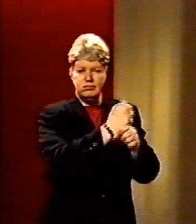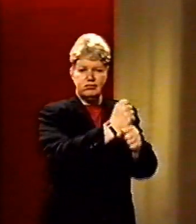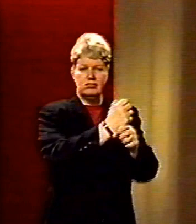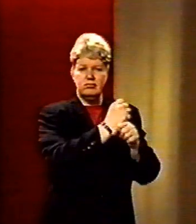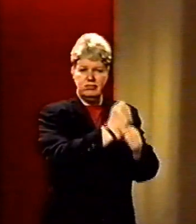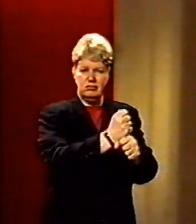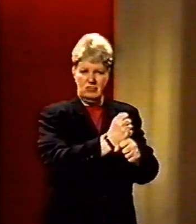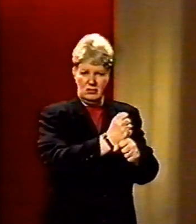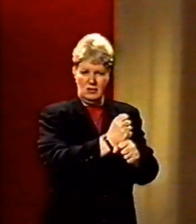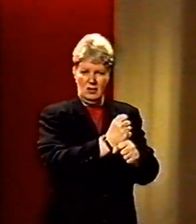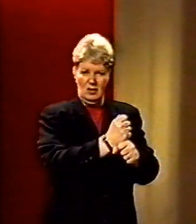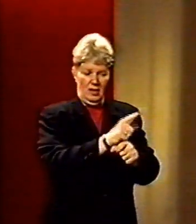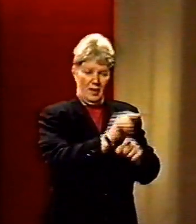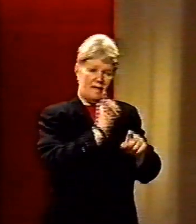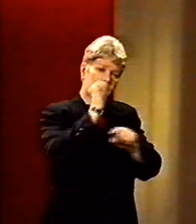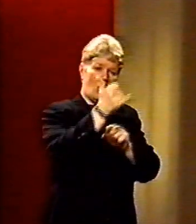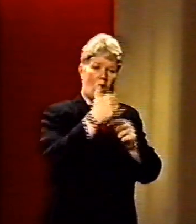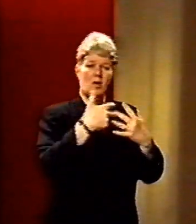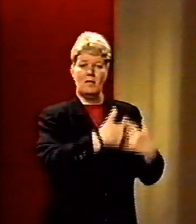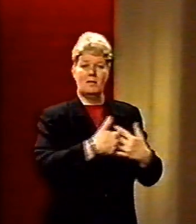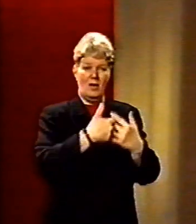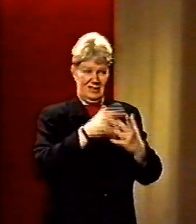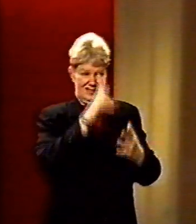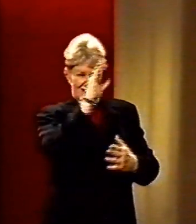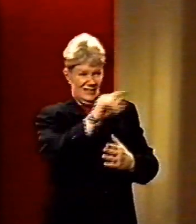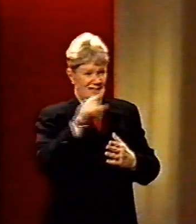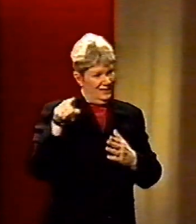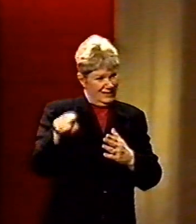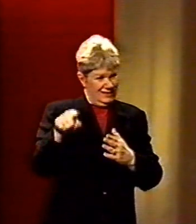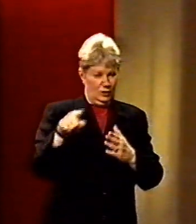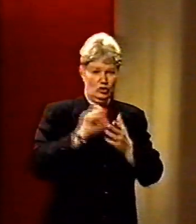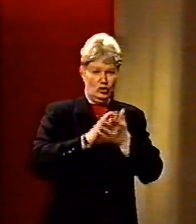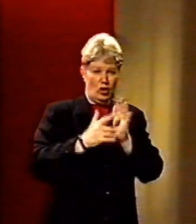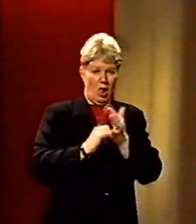had called the U.S. Embassy to say Charles Horman has been detained.